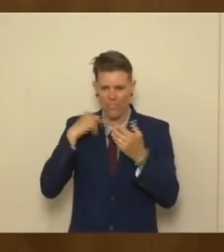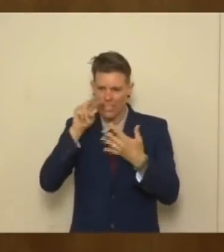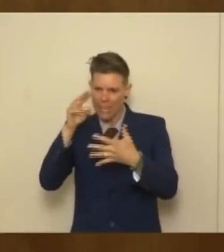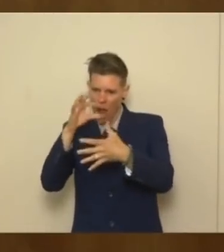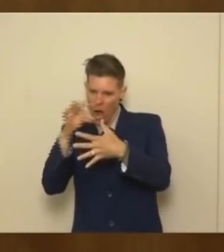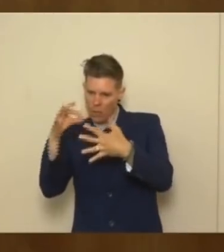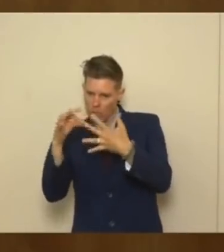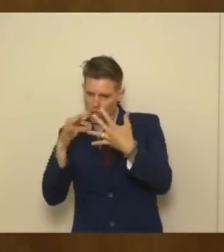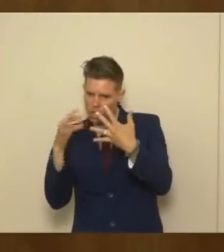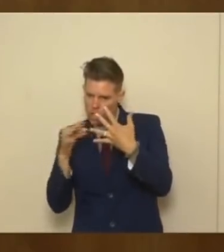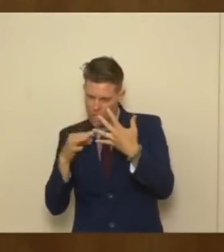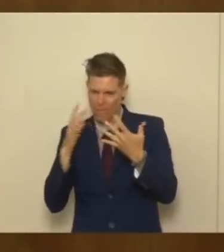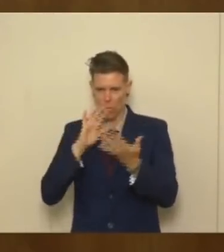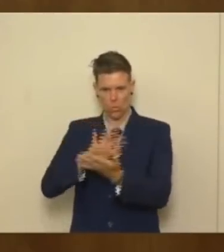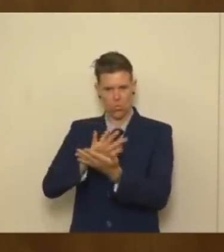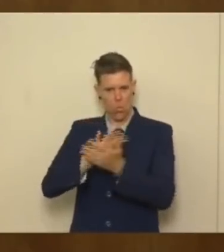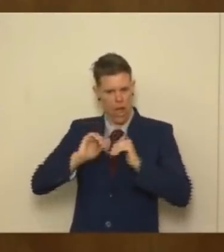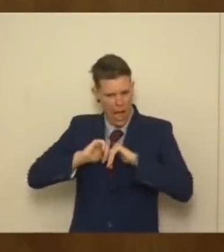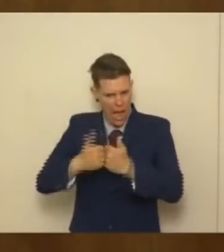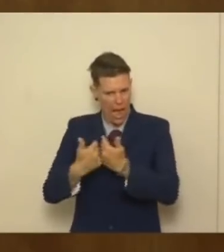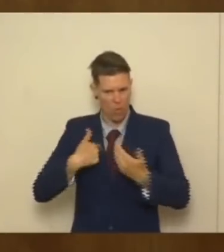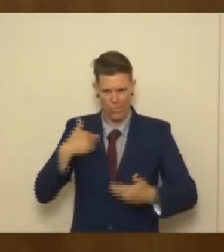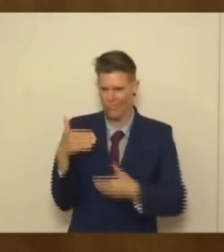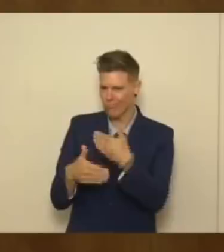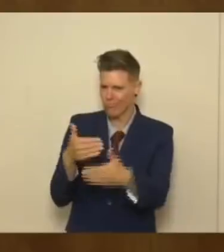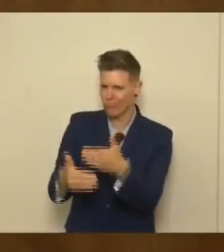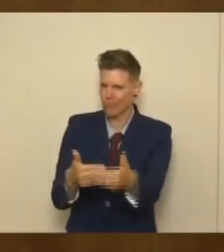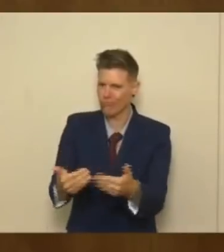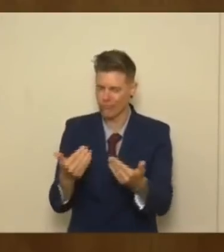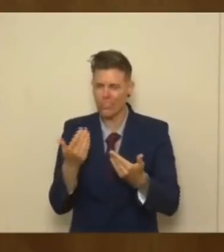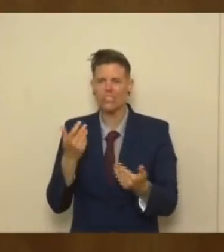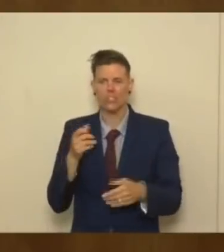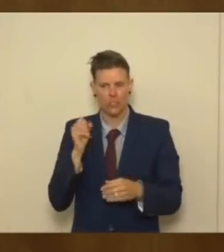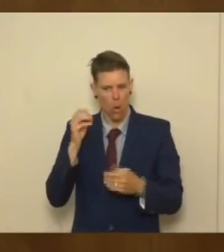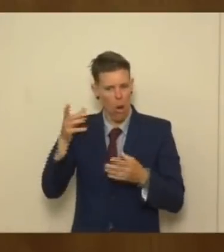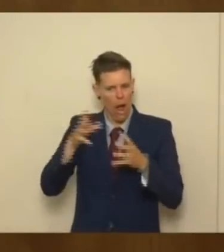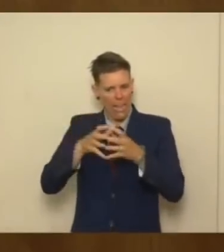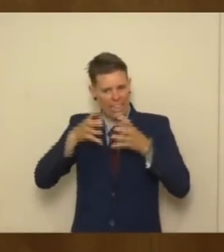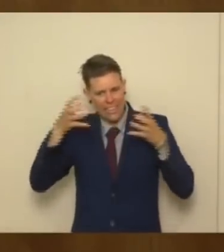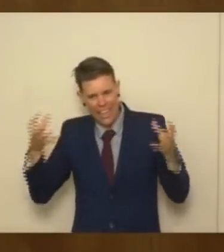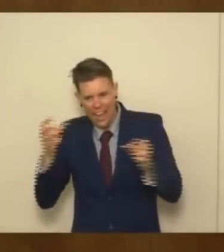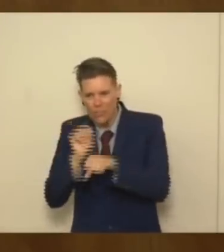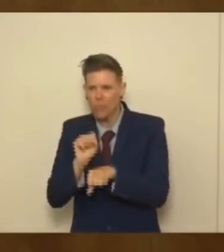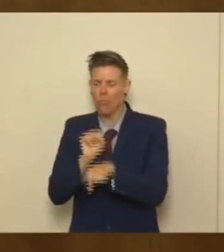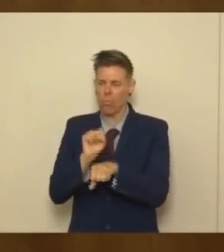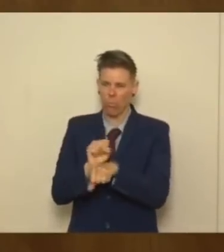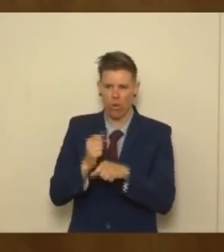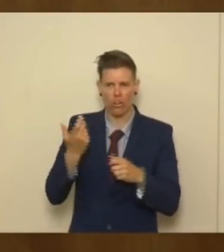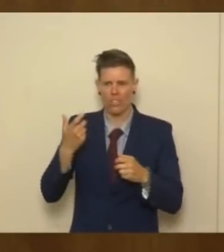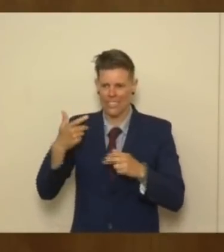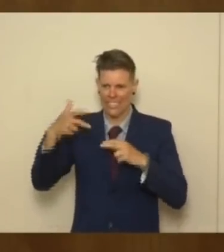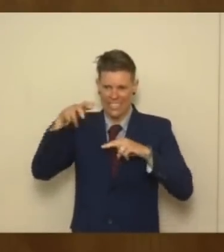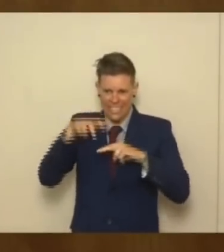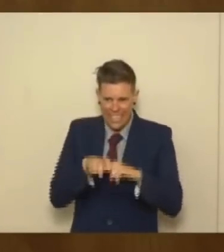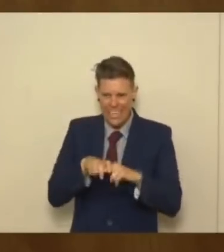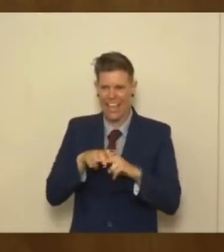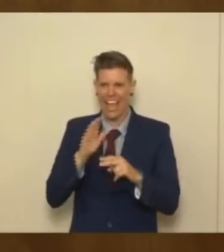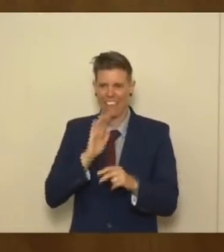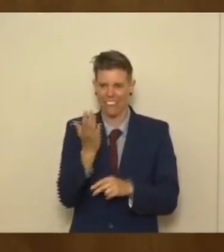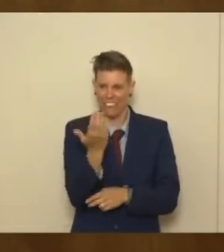the extensive work Lionel did, they came to the table with 15 different models, and I think at the end of the discussion we asked them for 3